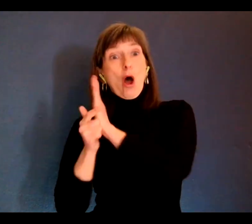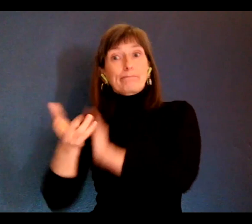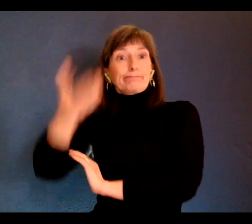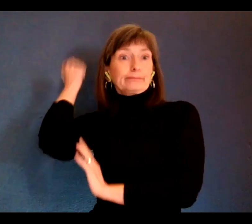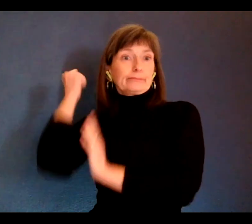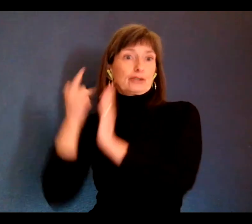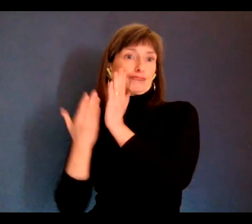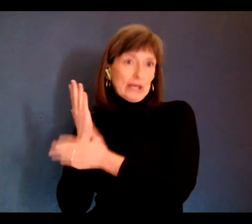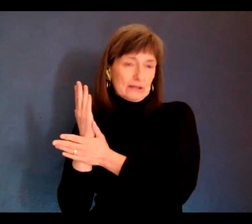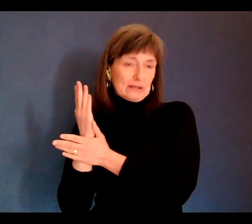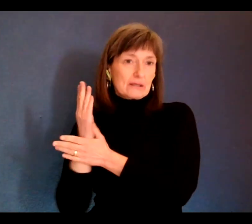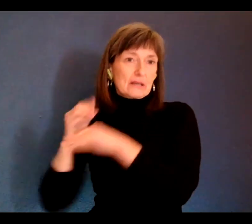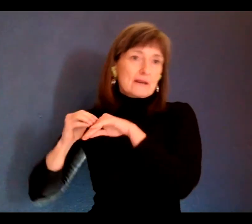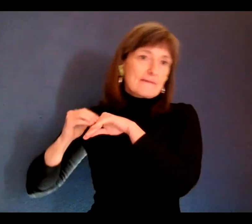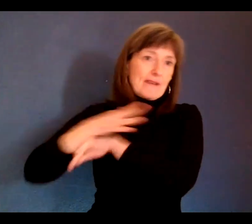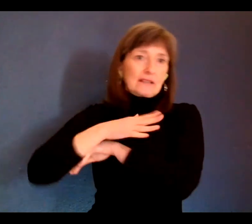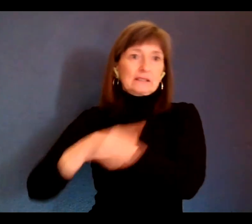with those negative